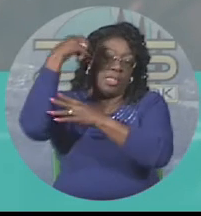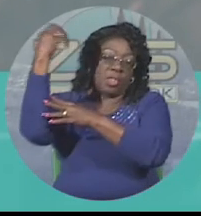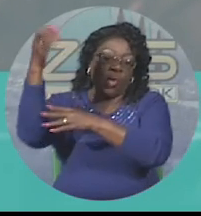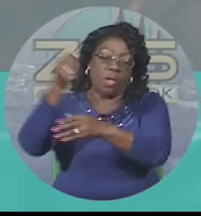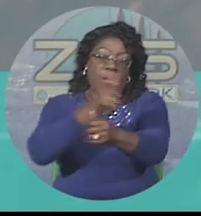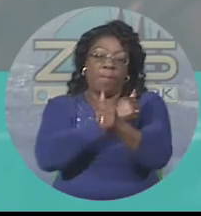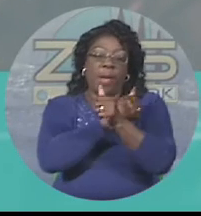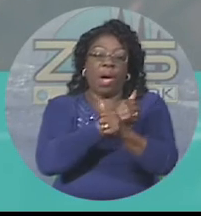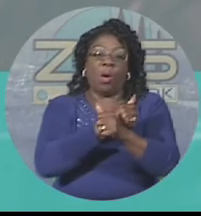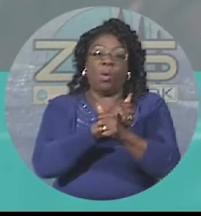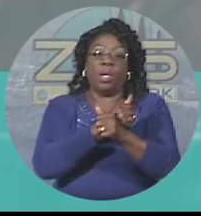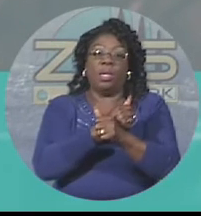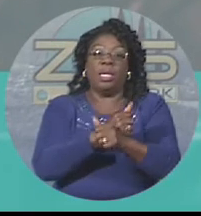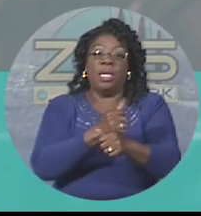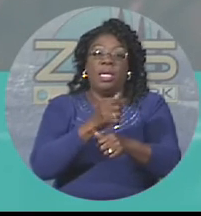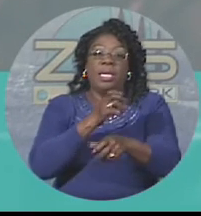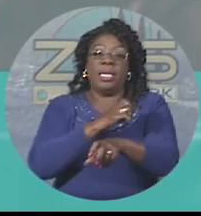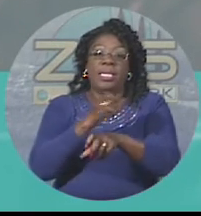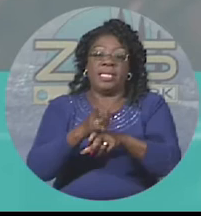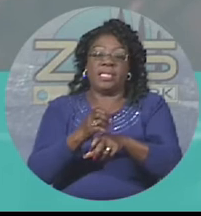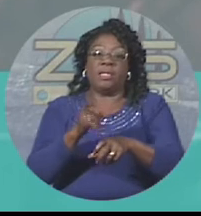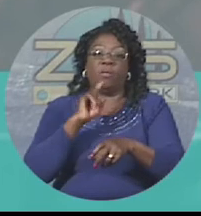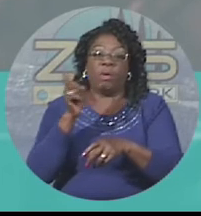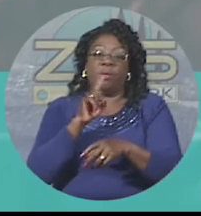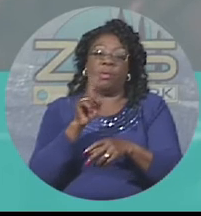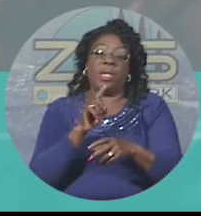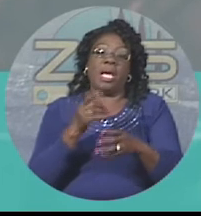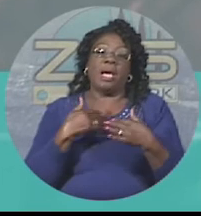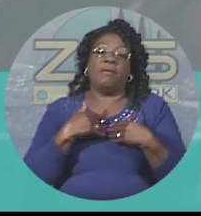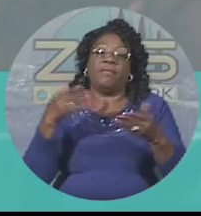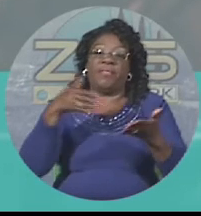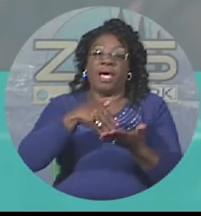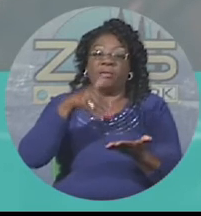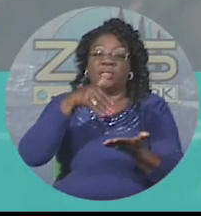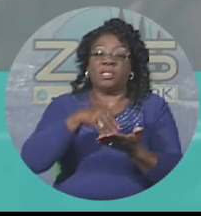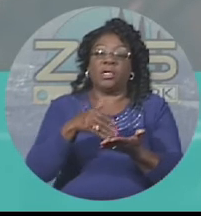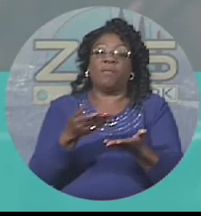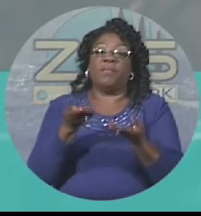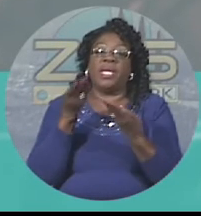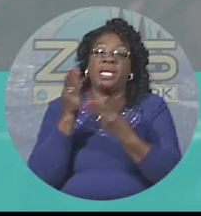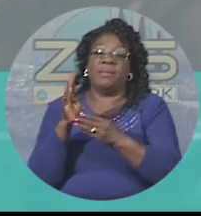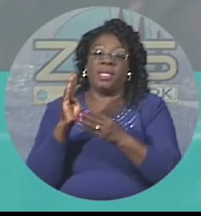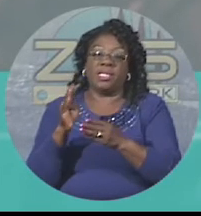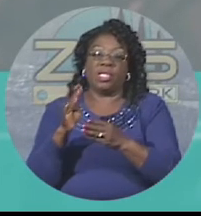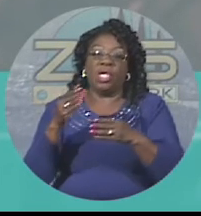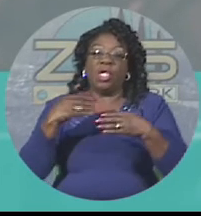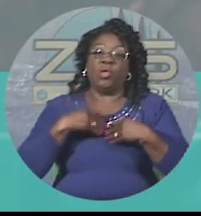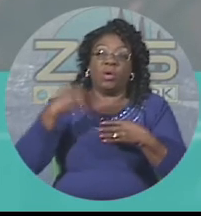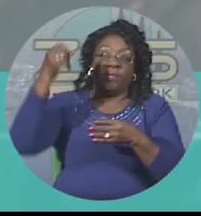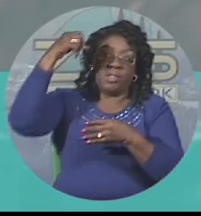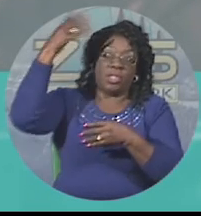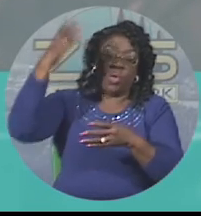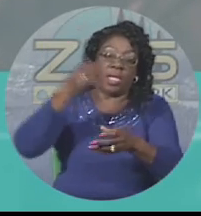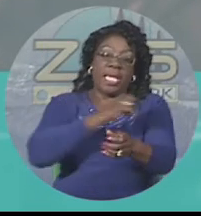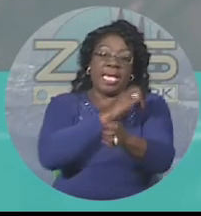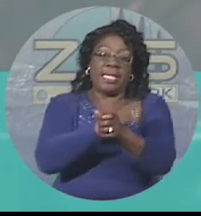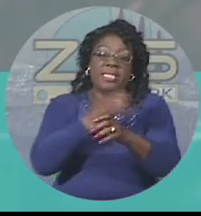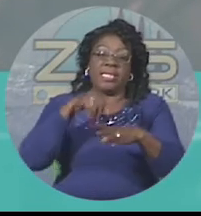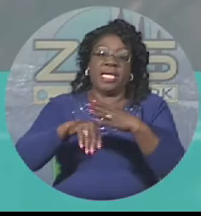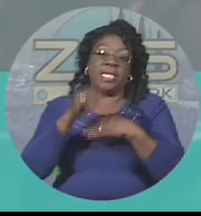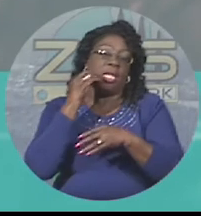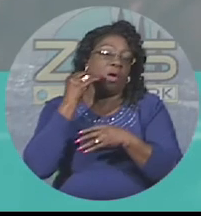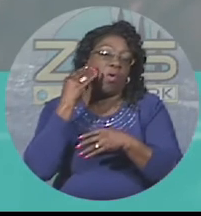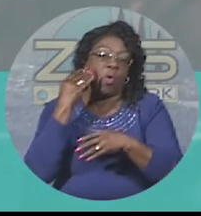help thousands of Bahamians to power their homes and their businesses. We will partner with the Island